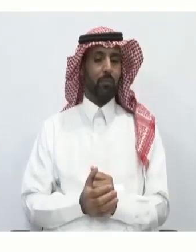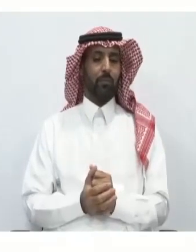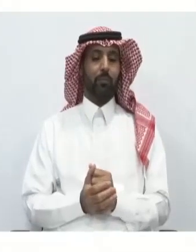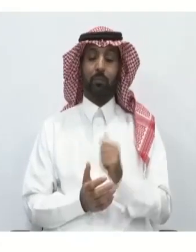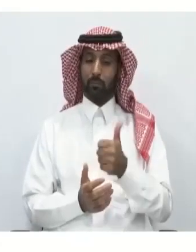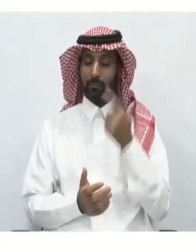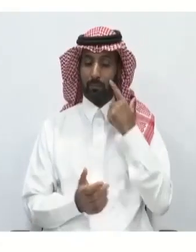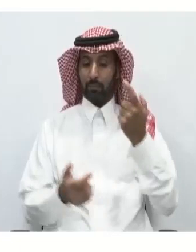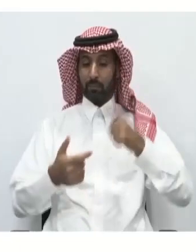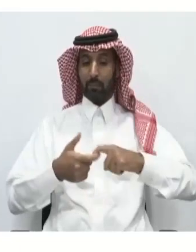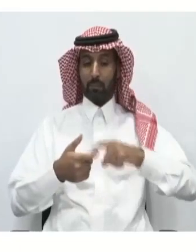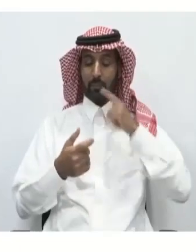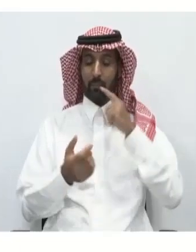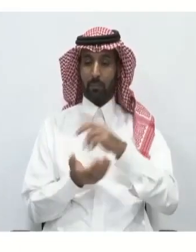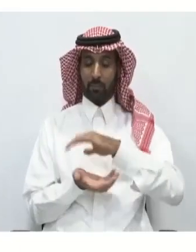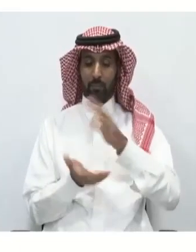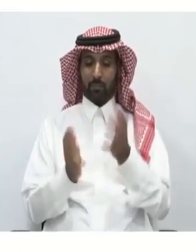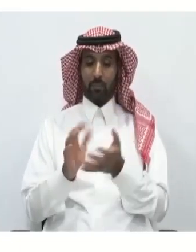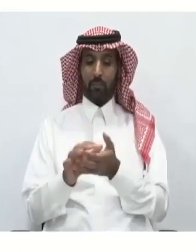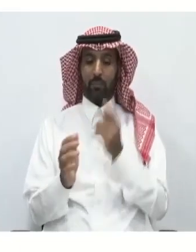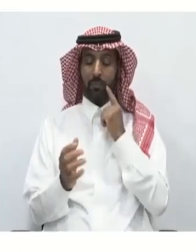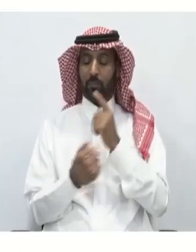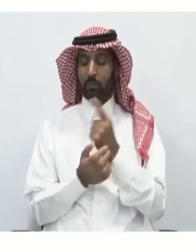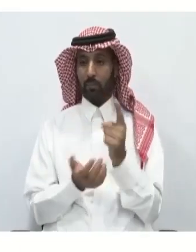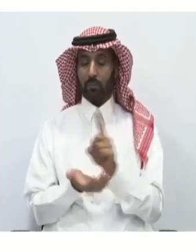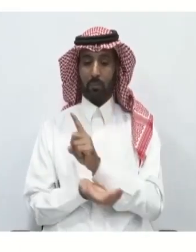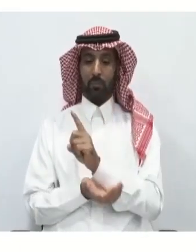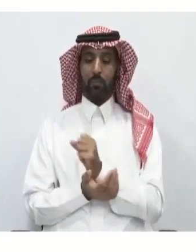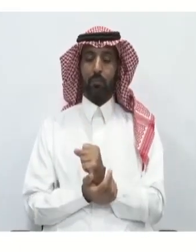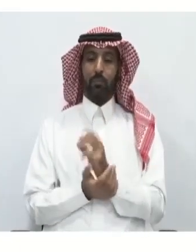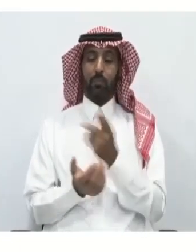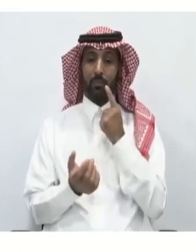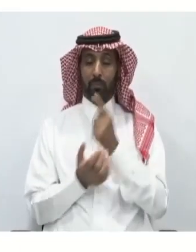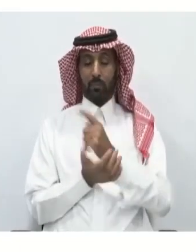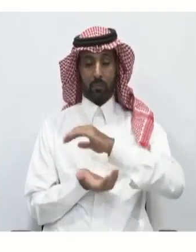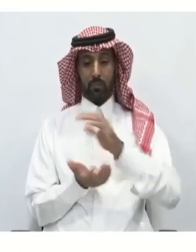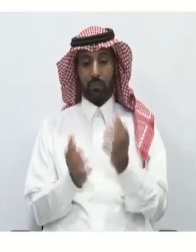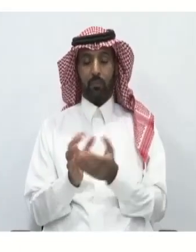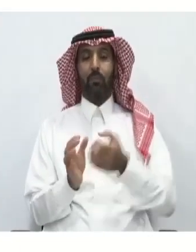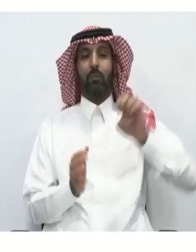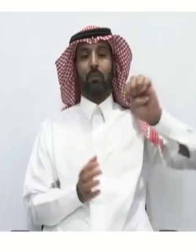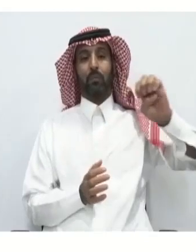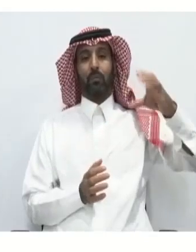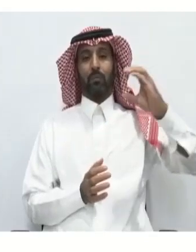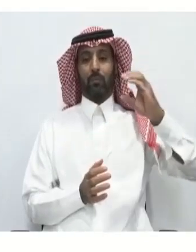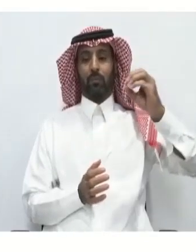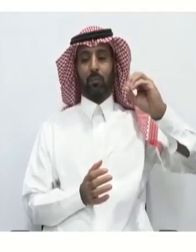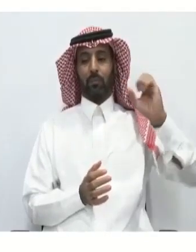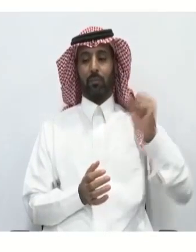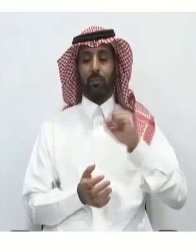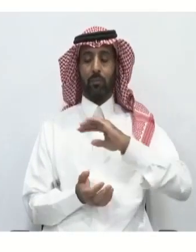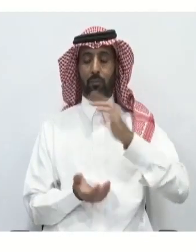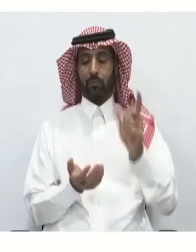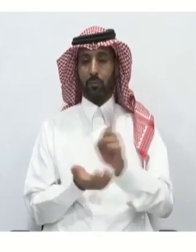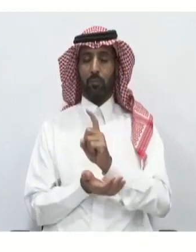that's correct. It's something that's related to the earth or the environment. So eco, something related to the earth or